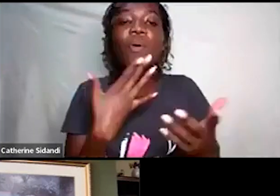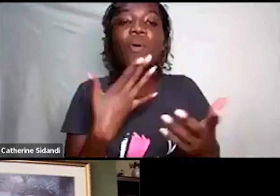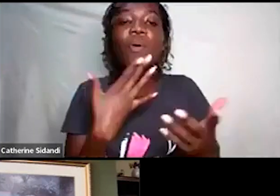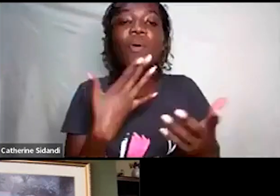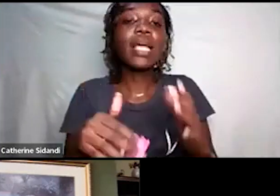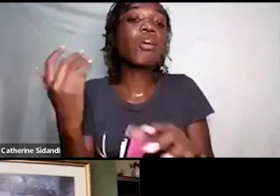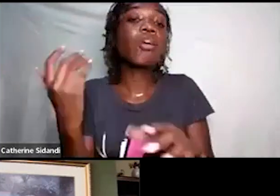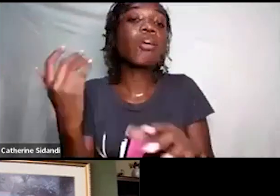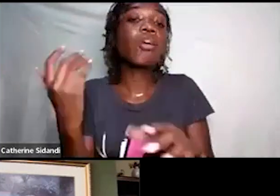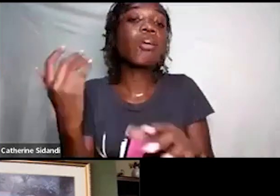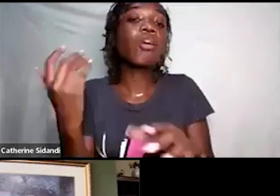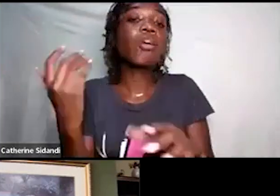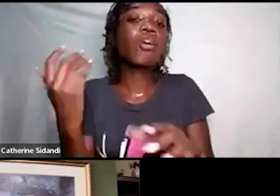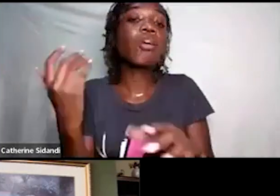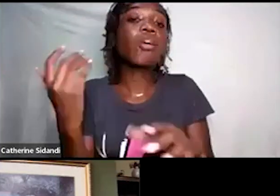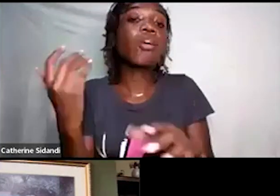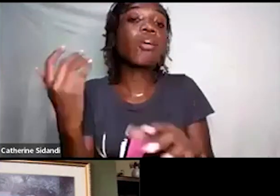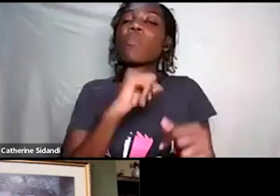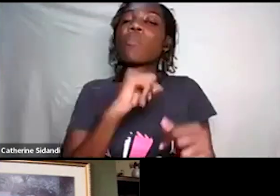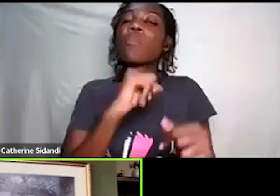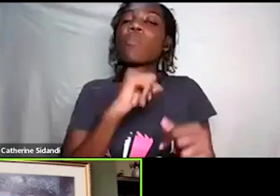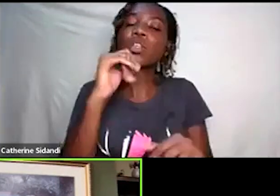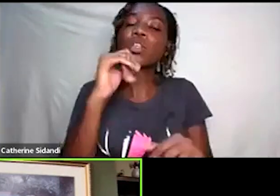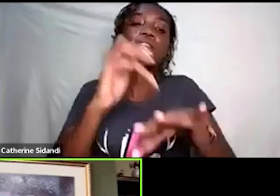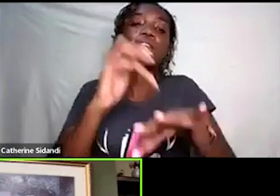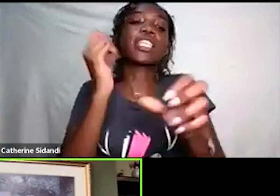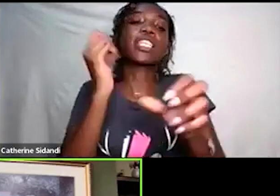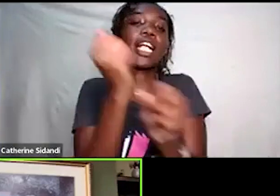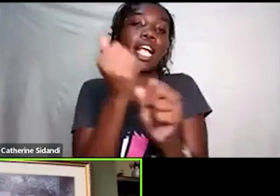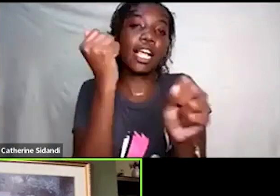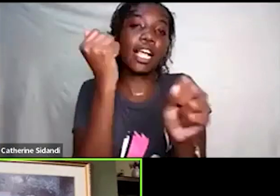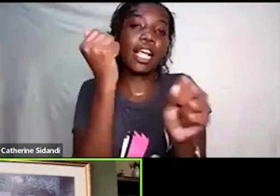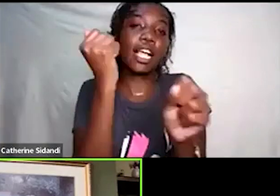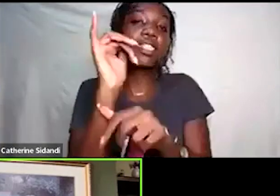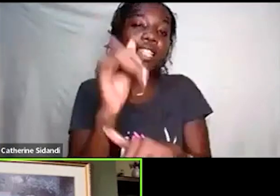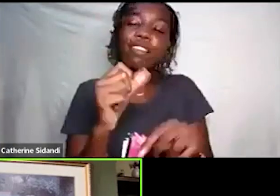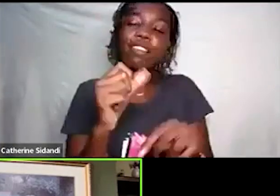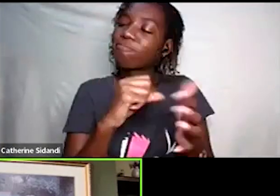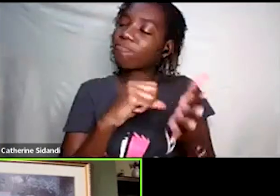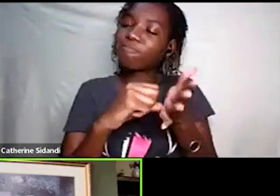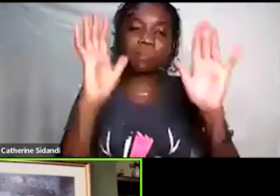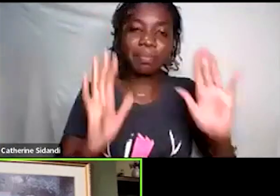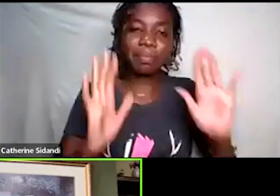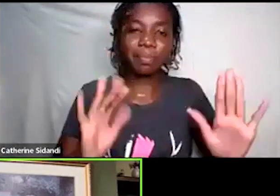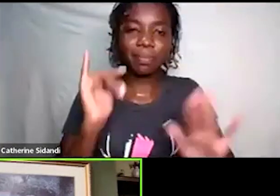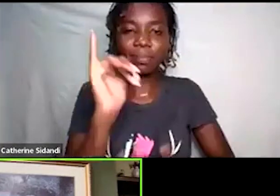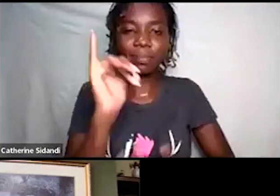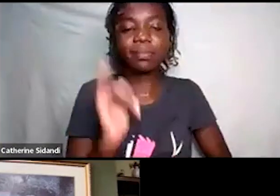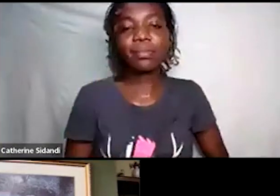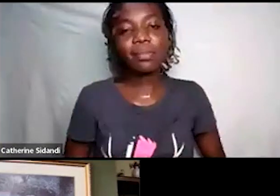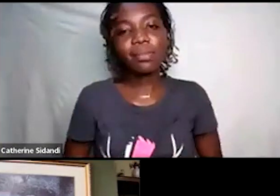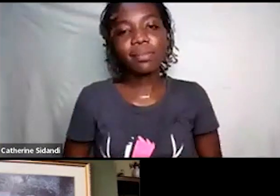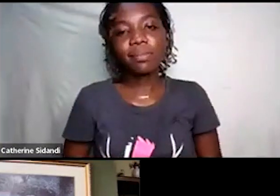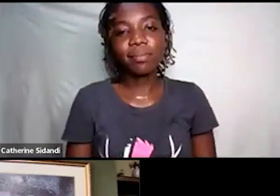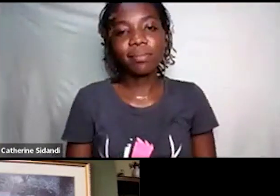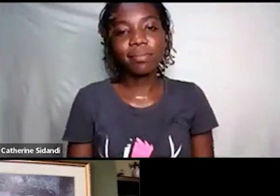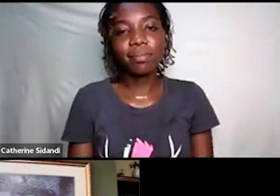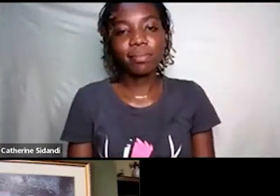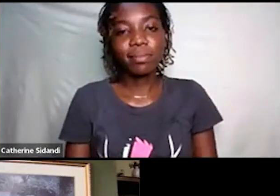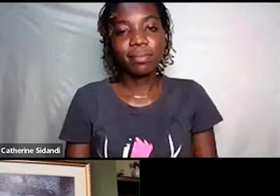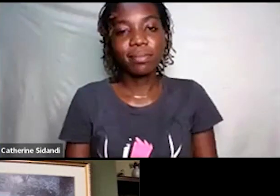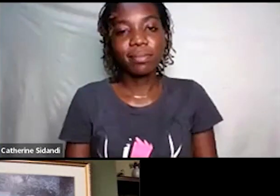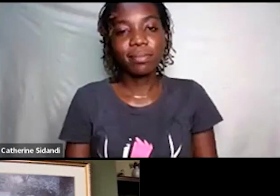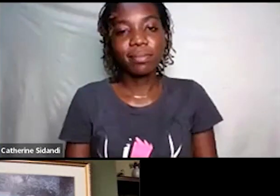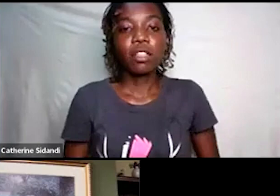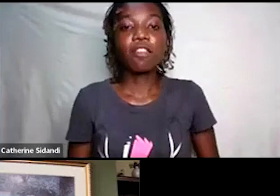doesn't interfere with the work. Actually, that's the bottom line. That is the bottom line, yes. Yes, actually come from the same